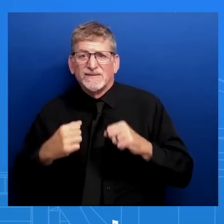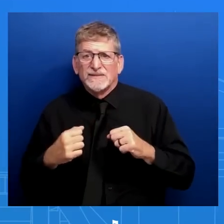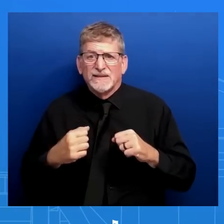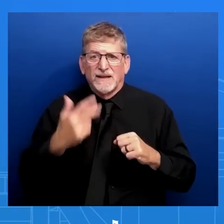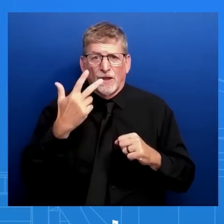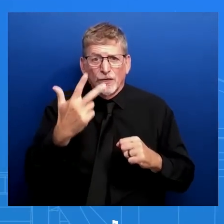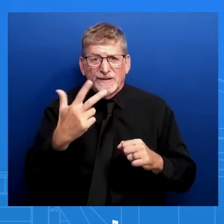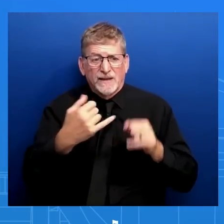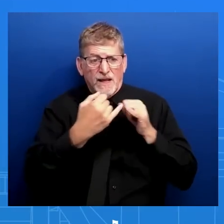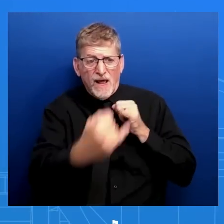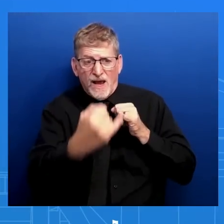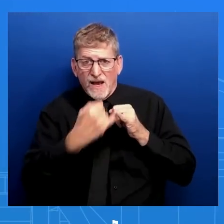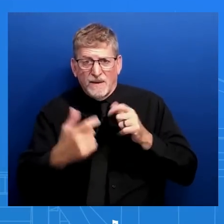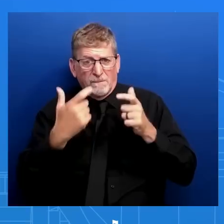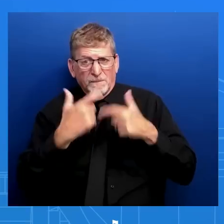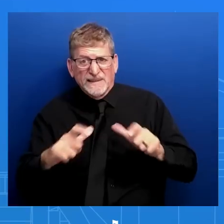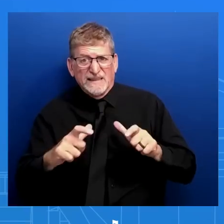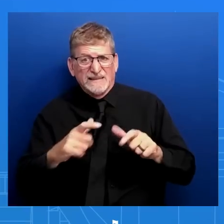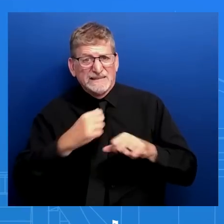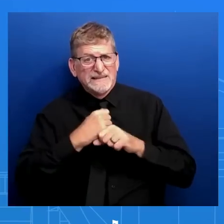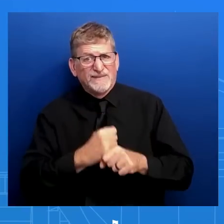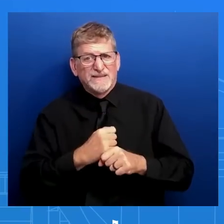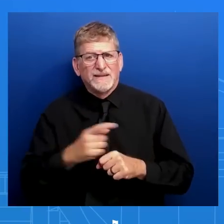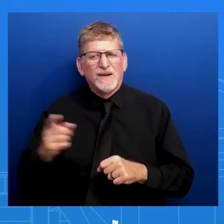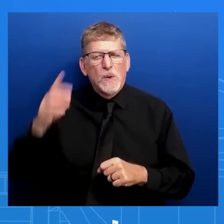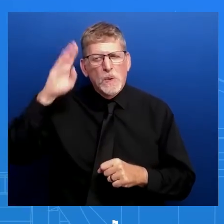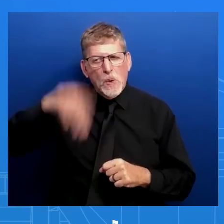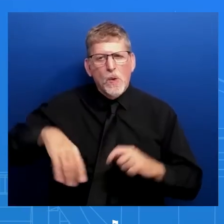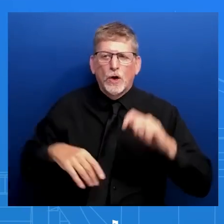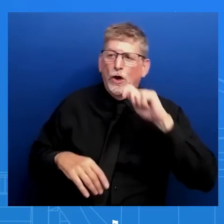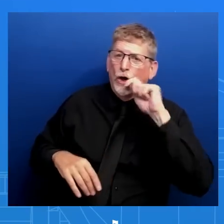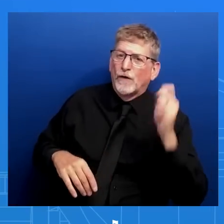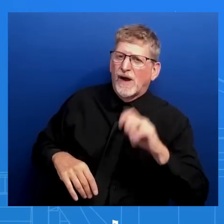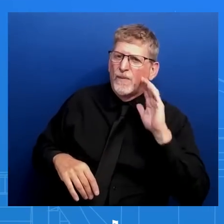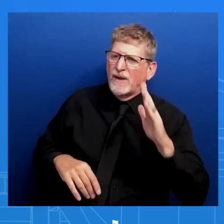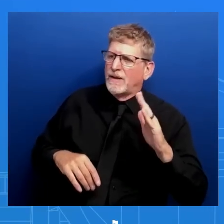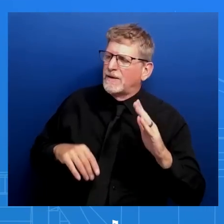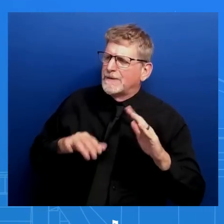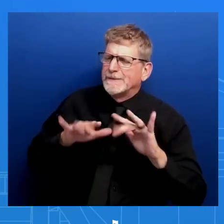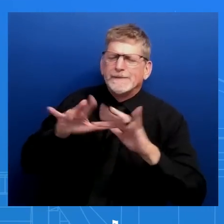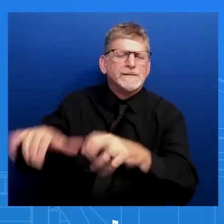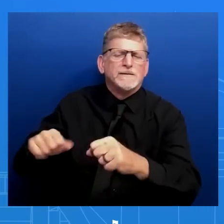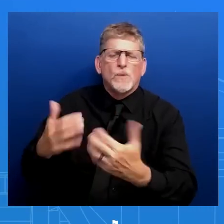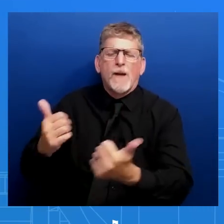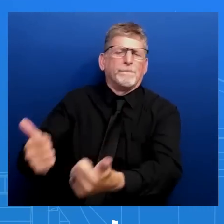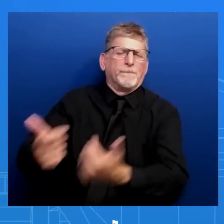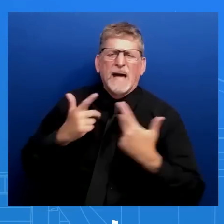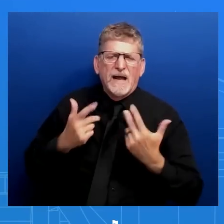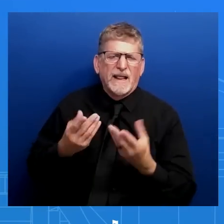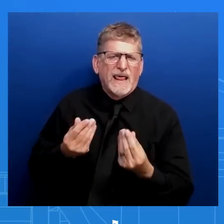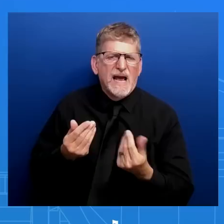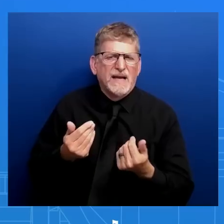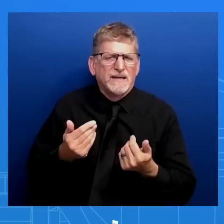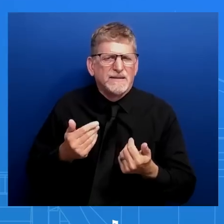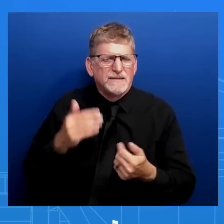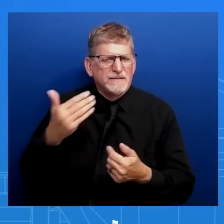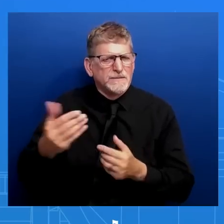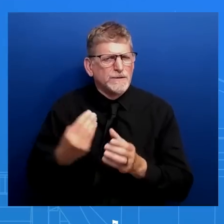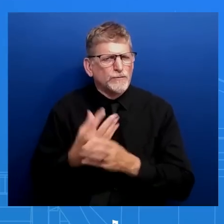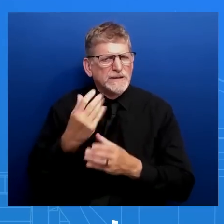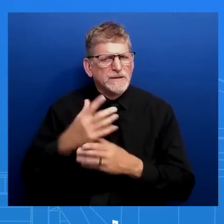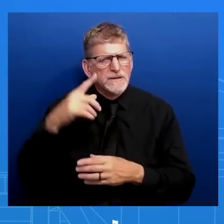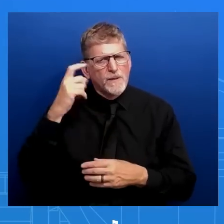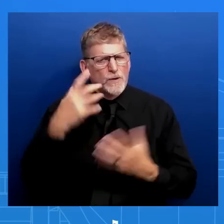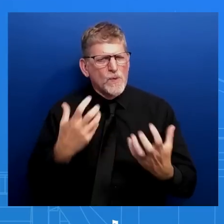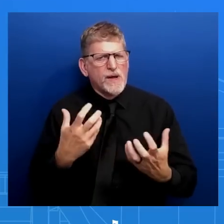that the Ukrainians were going to want to take back territory in the spring and summer months, and they worked to prepare it. And defense, as